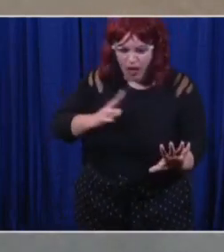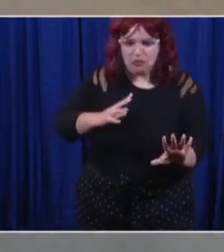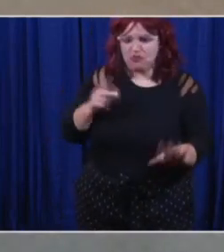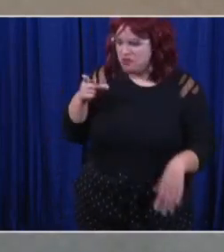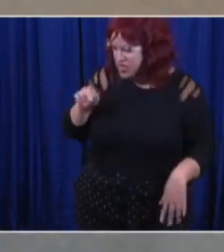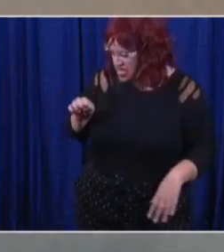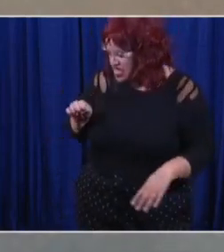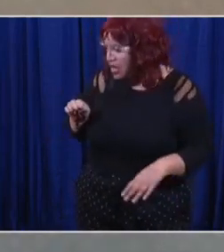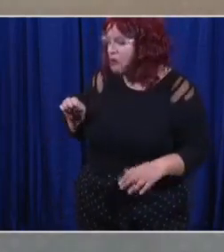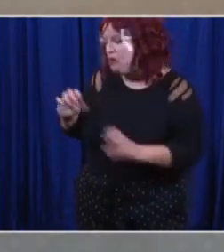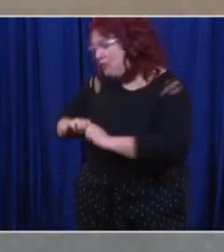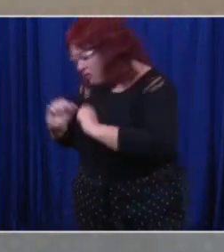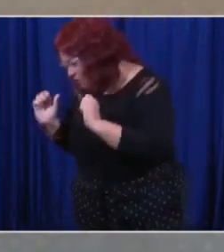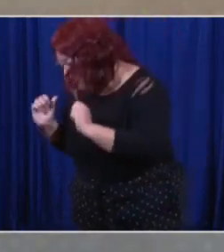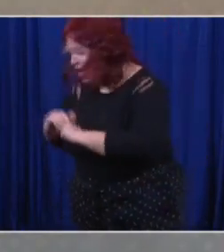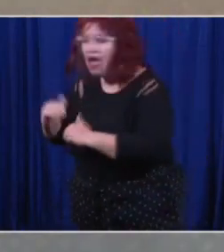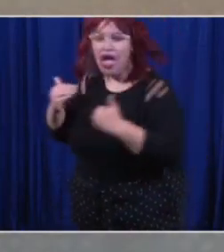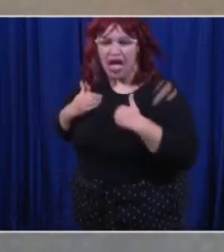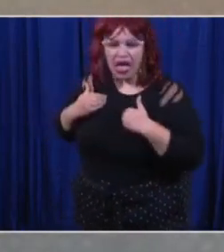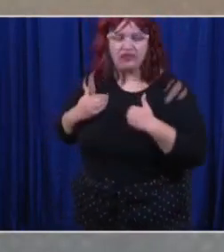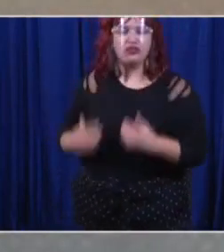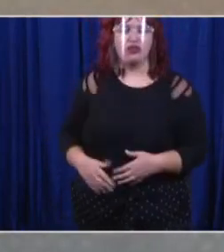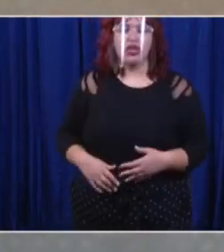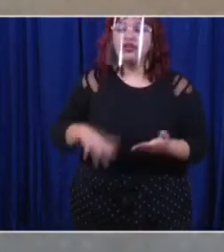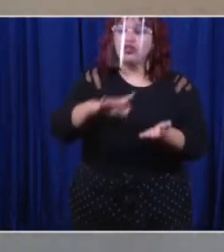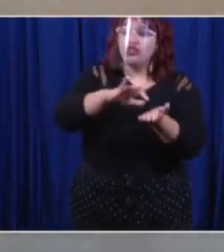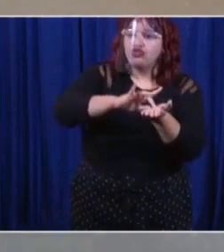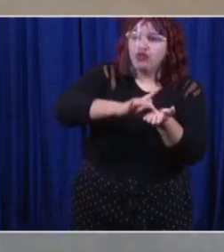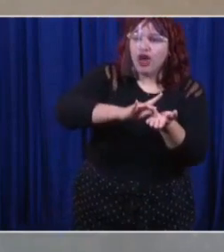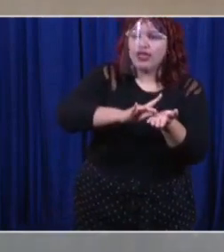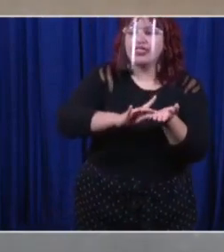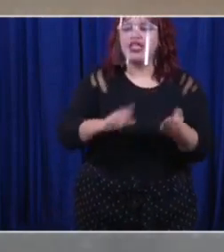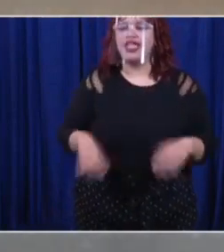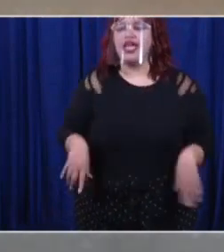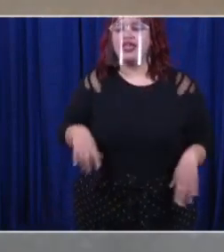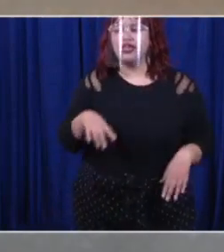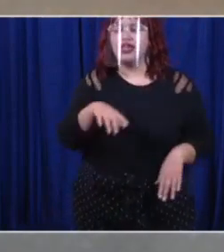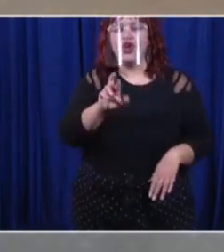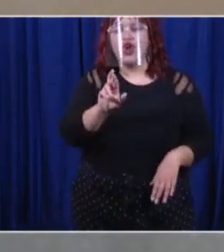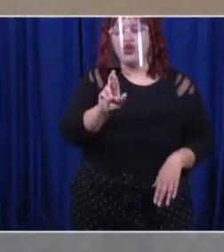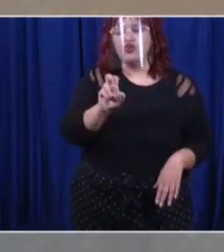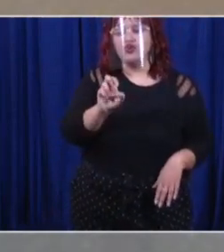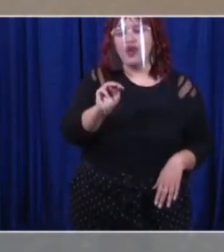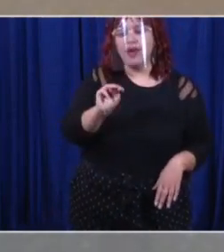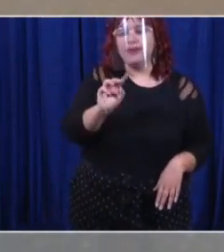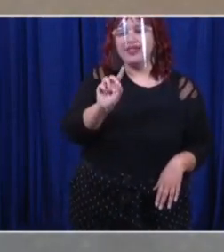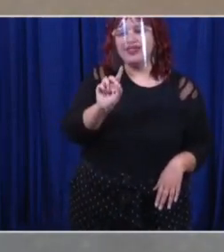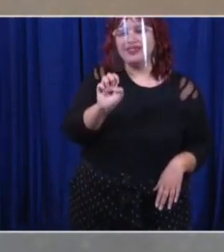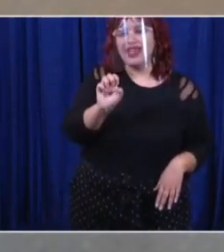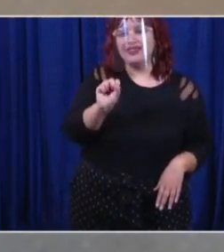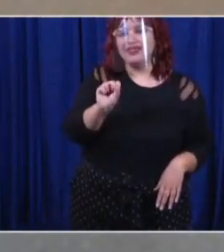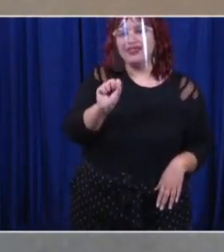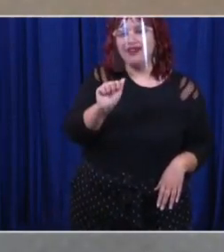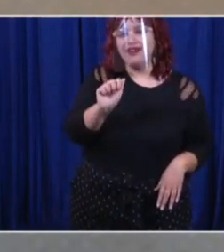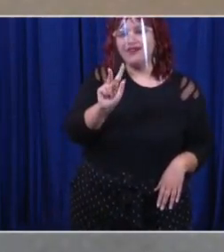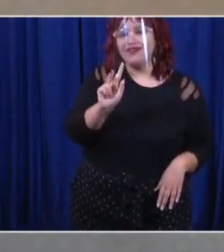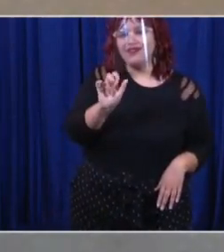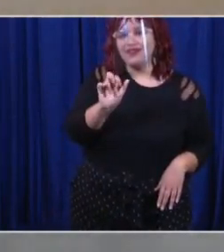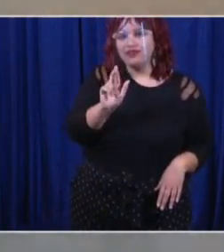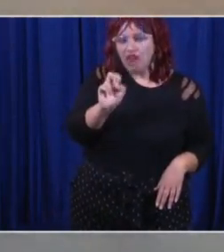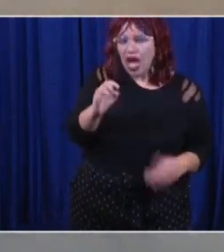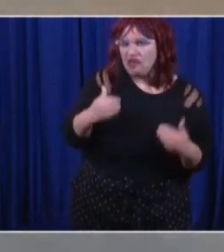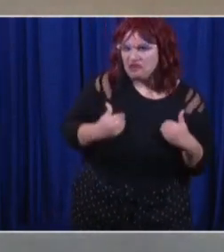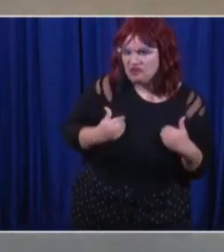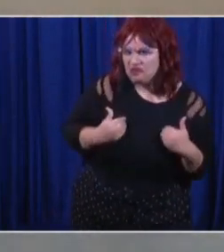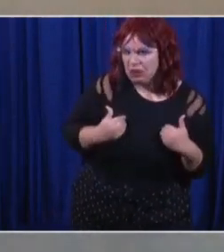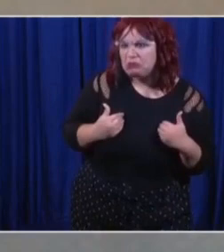enough drugs like remdesivir, and we have enough ventilators. So if we look at the numbers, we're using about